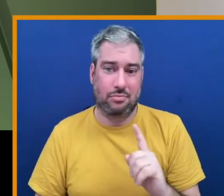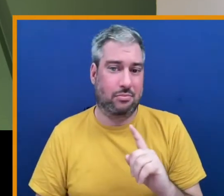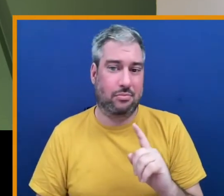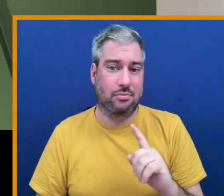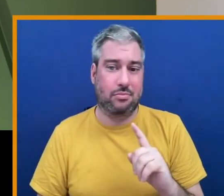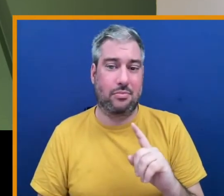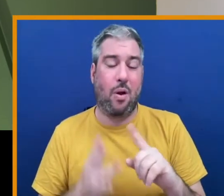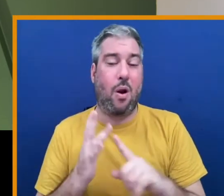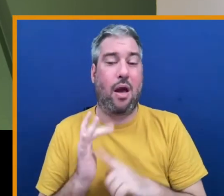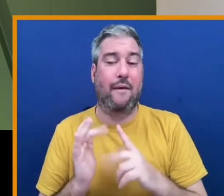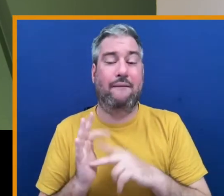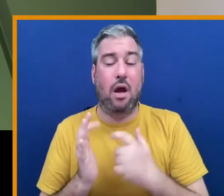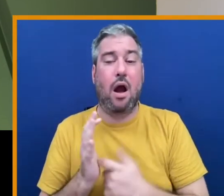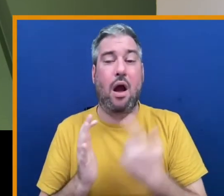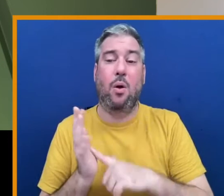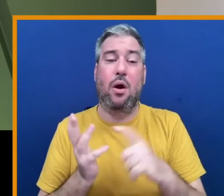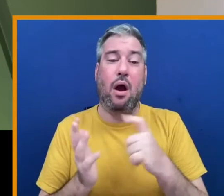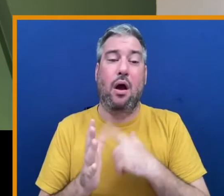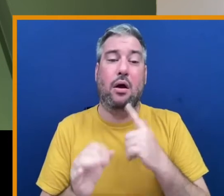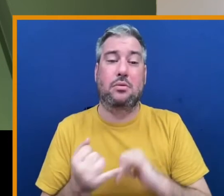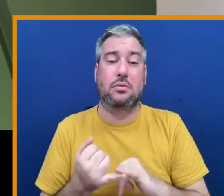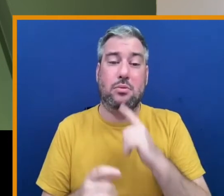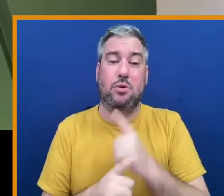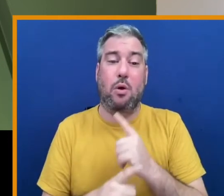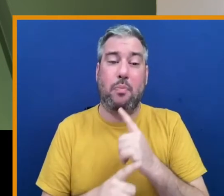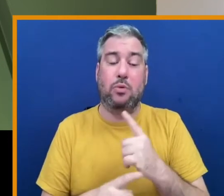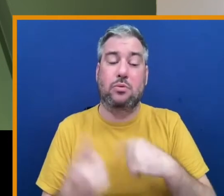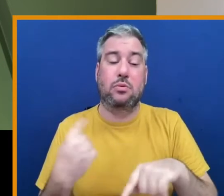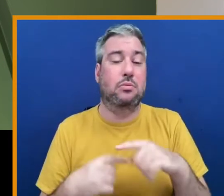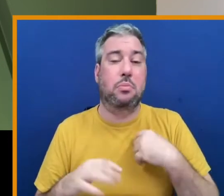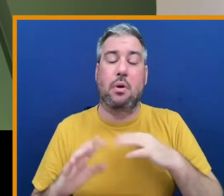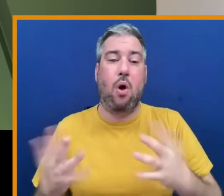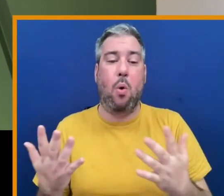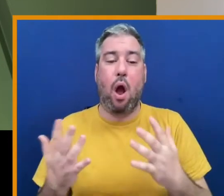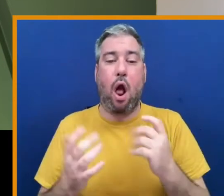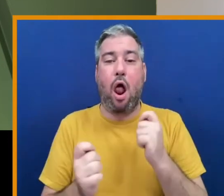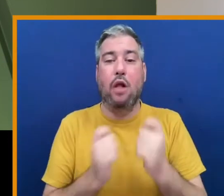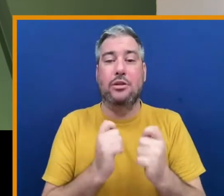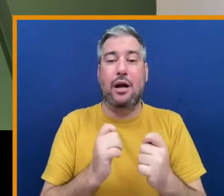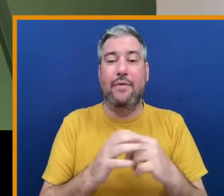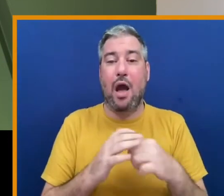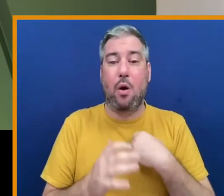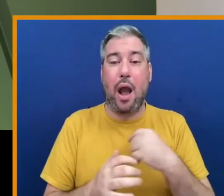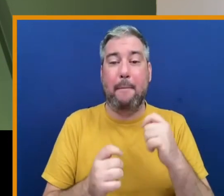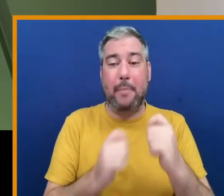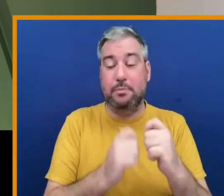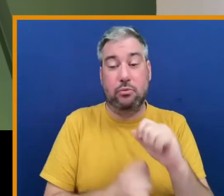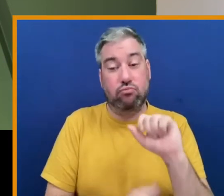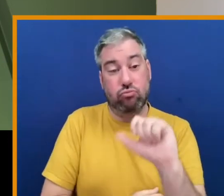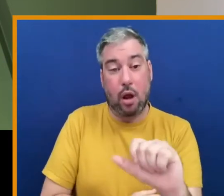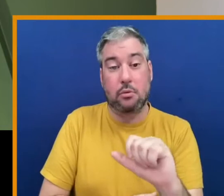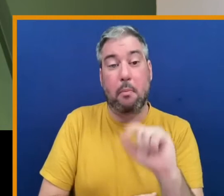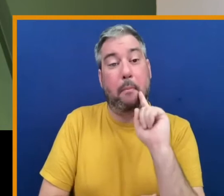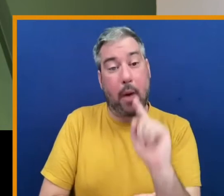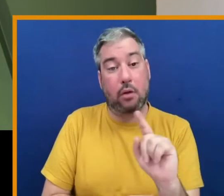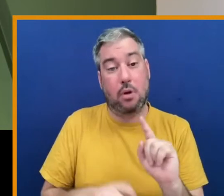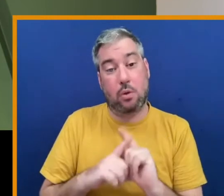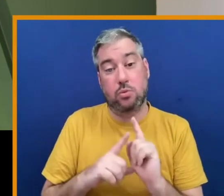amendment. That is true. But there is also no mention of the great policy of a VAT cut that Ed Davey has launched at this